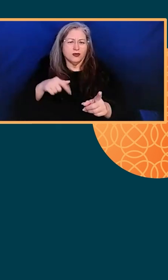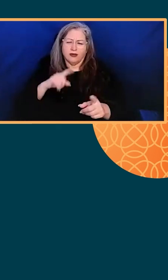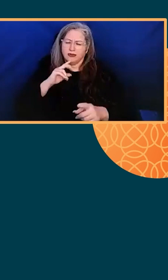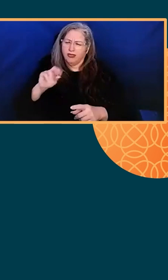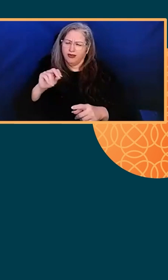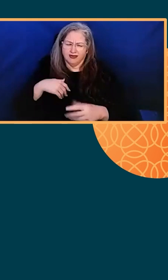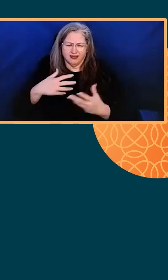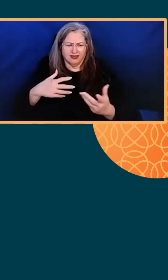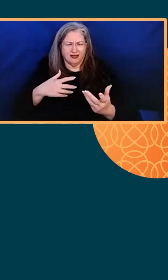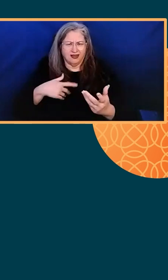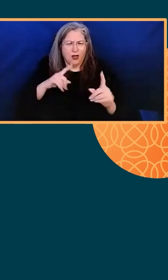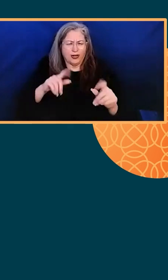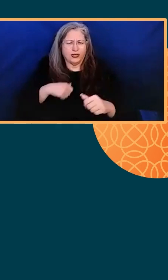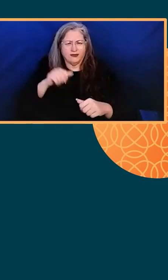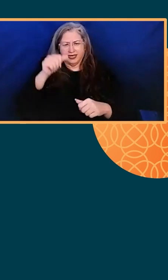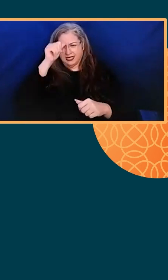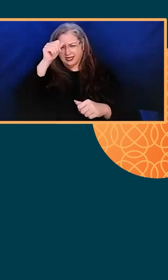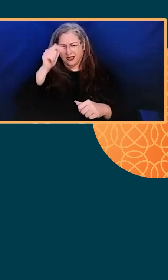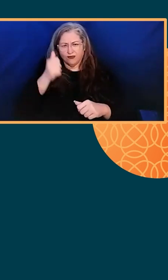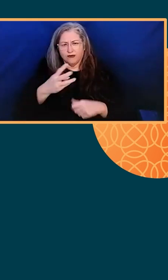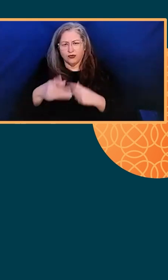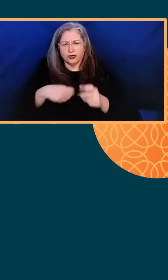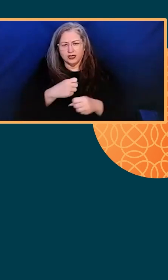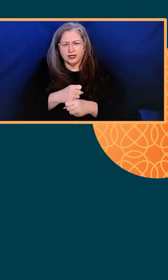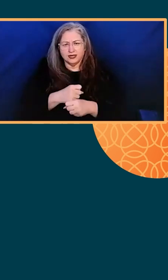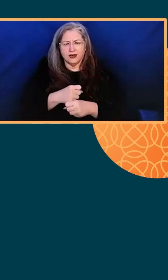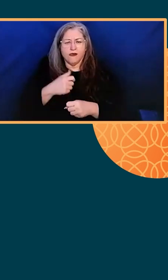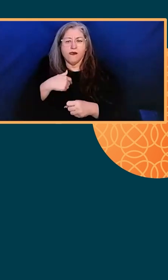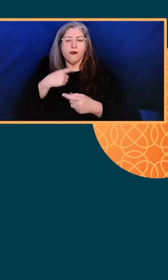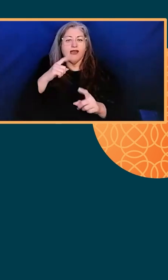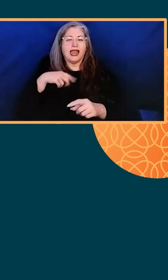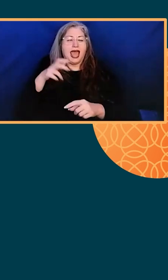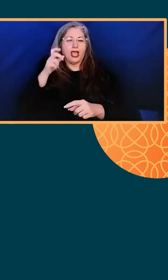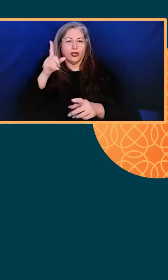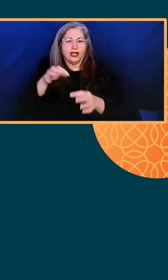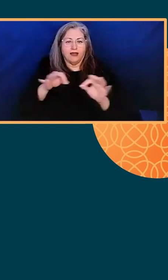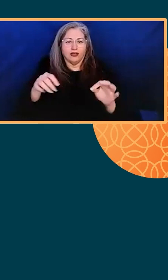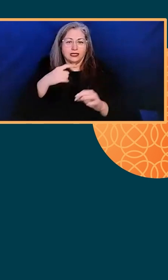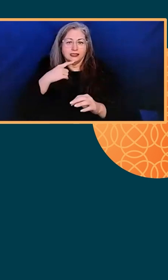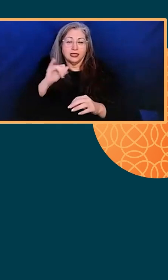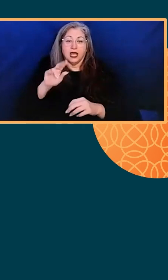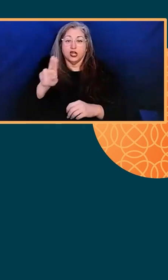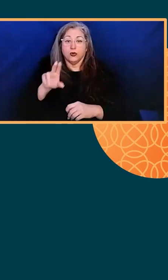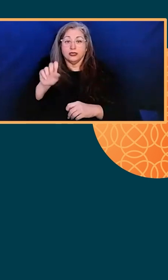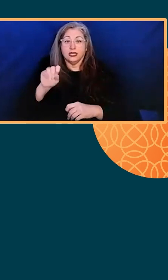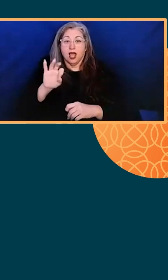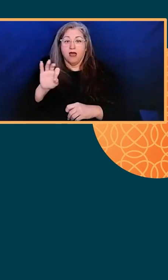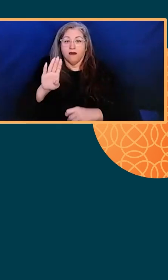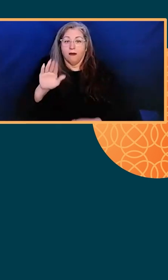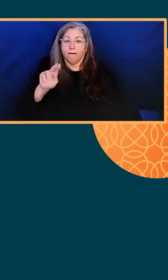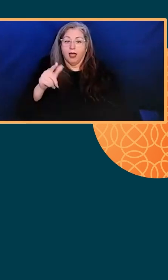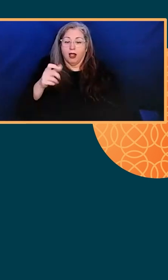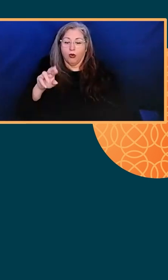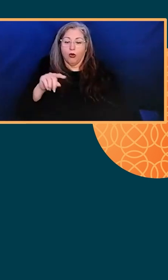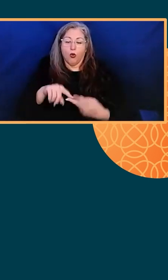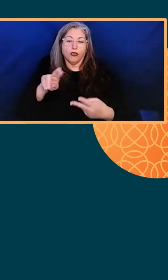you know this, like I went and lived in India for a couple of years, and I finally heard this phrase, and it's like the United States of Bangalore, or the